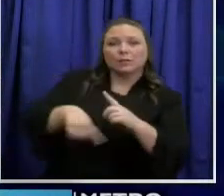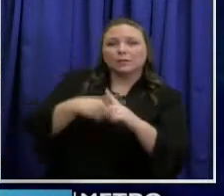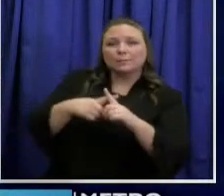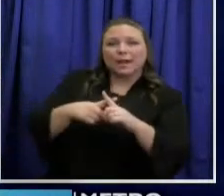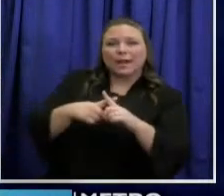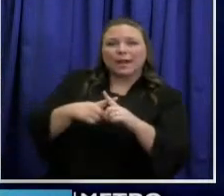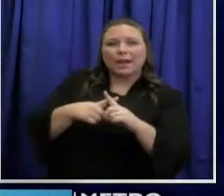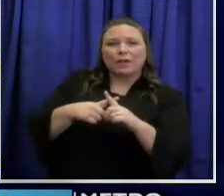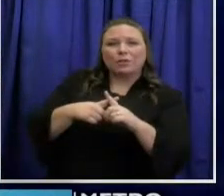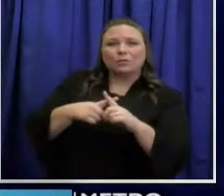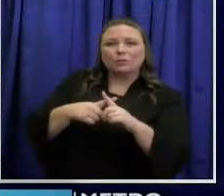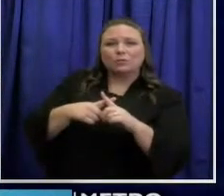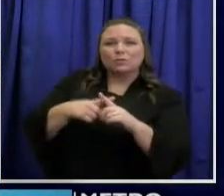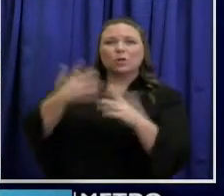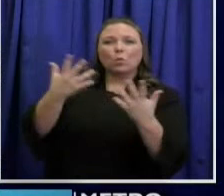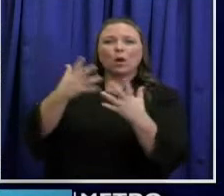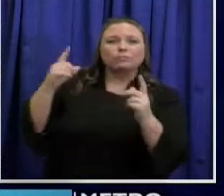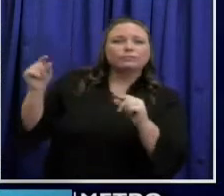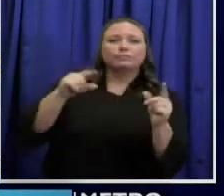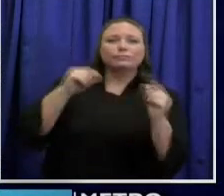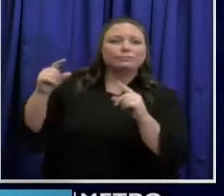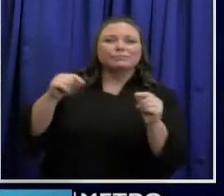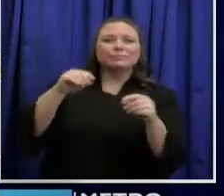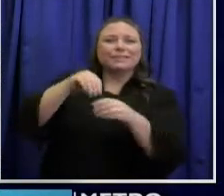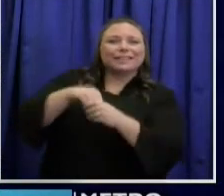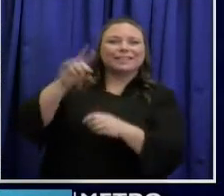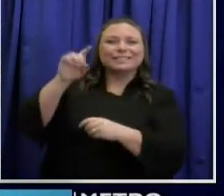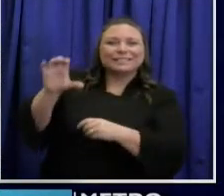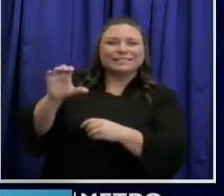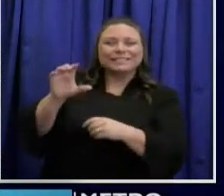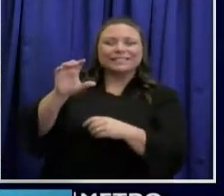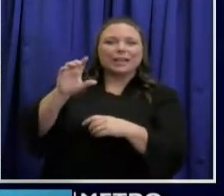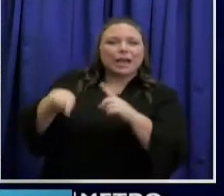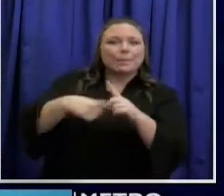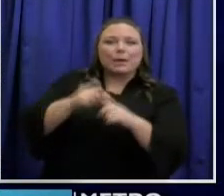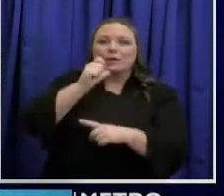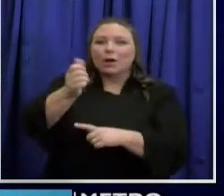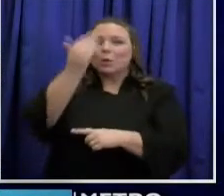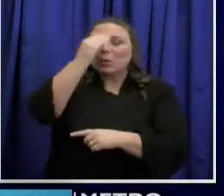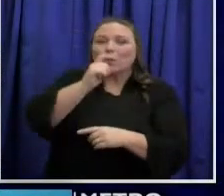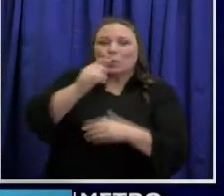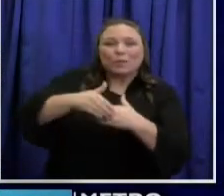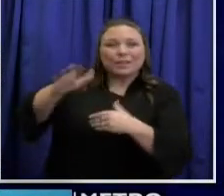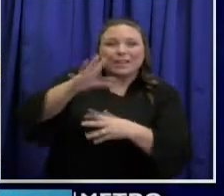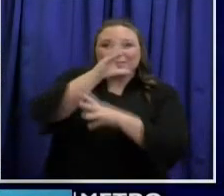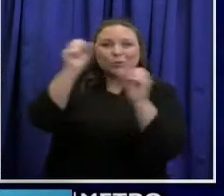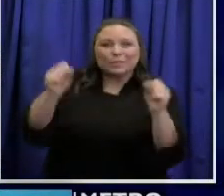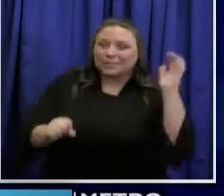mood in DC about not exactly knowing who the next president is?